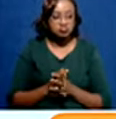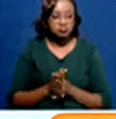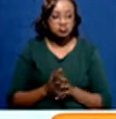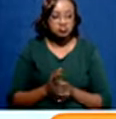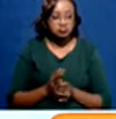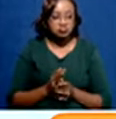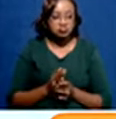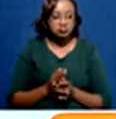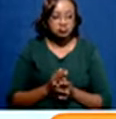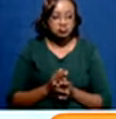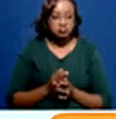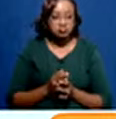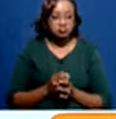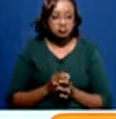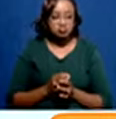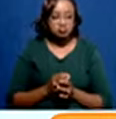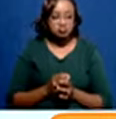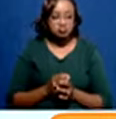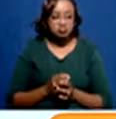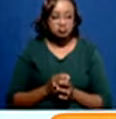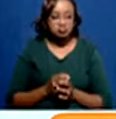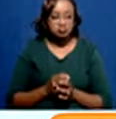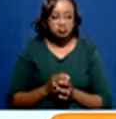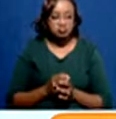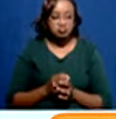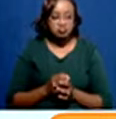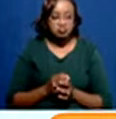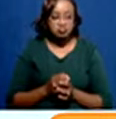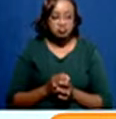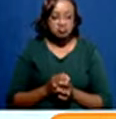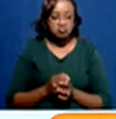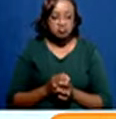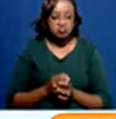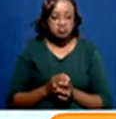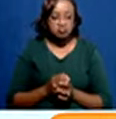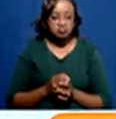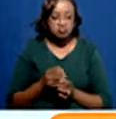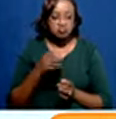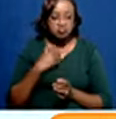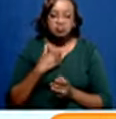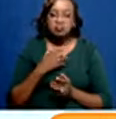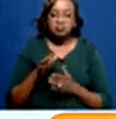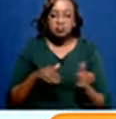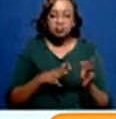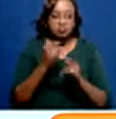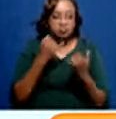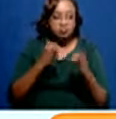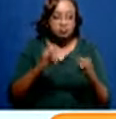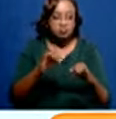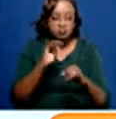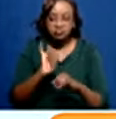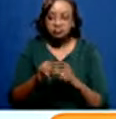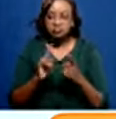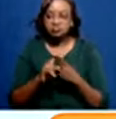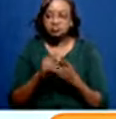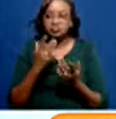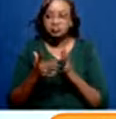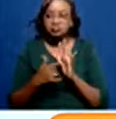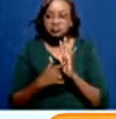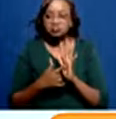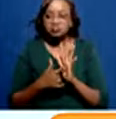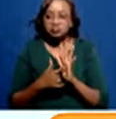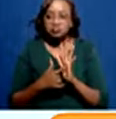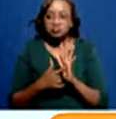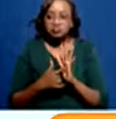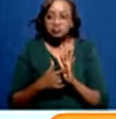out at the point of registration. You see, the good thing, there are very many ways in which you can be able to deploy the means testing instrument. For example, we can use, for example, the CHPs,